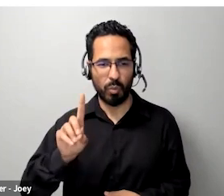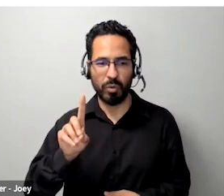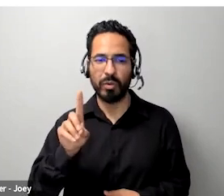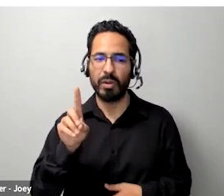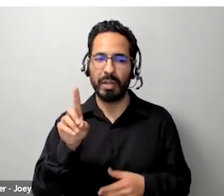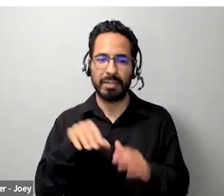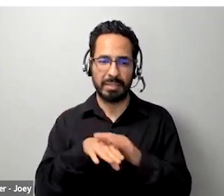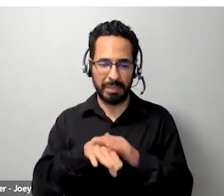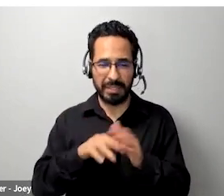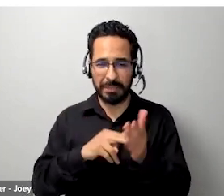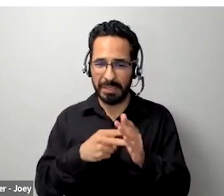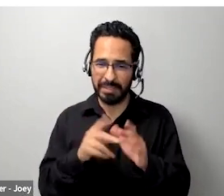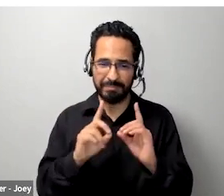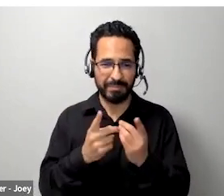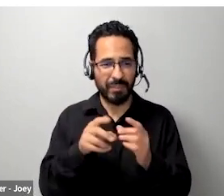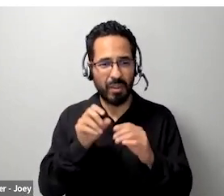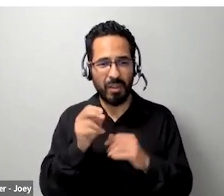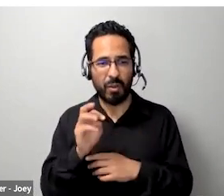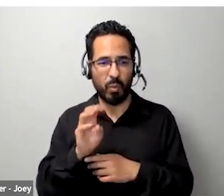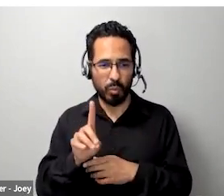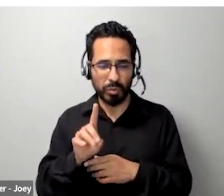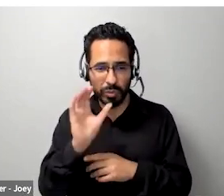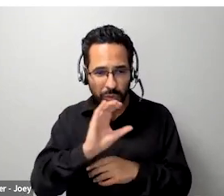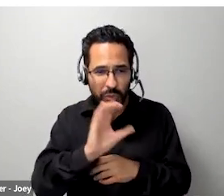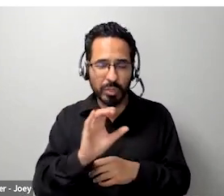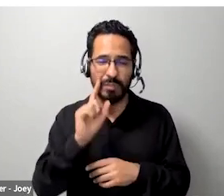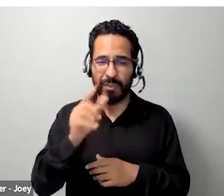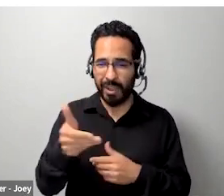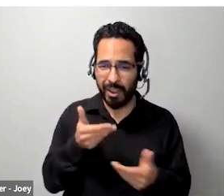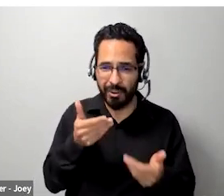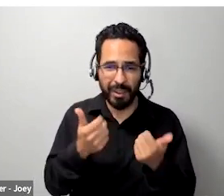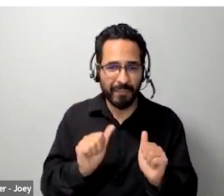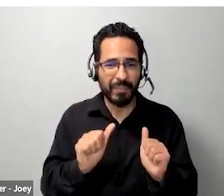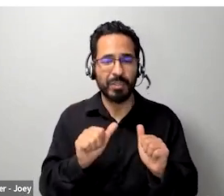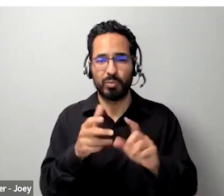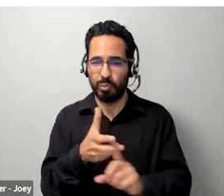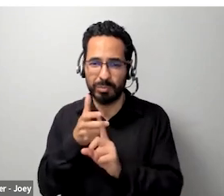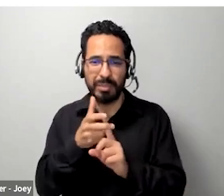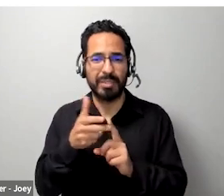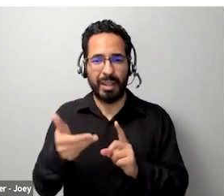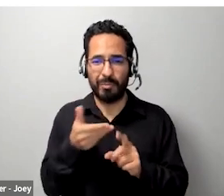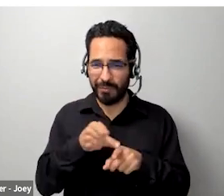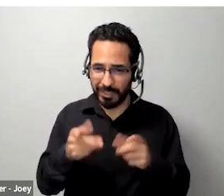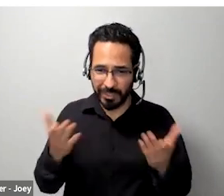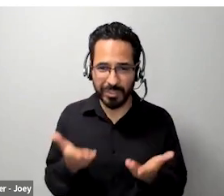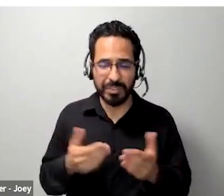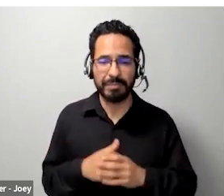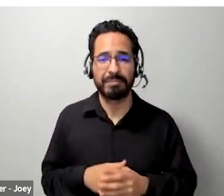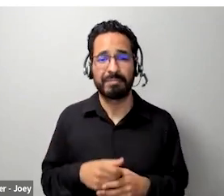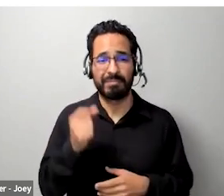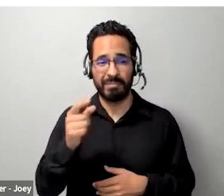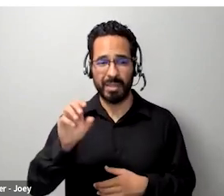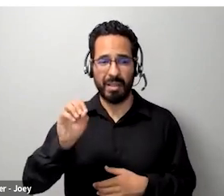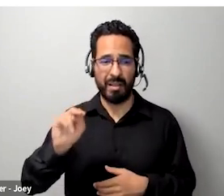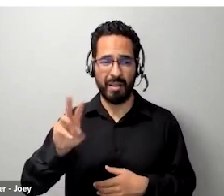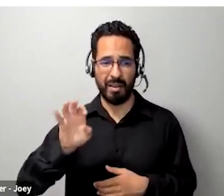Onward Search. I lead inclusive hiring efforts and recruitment of accessibility professionals here. Onward